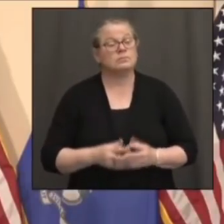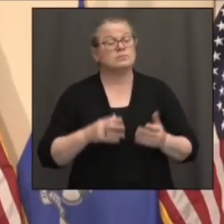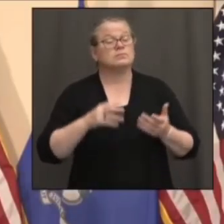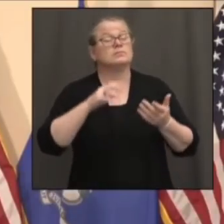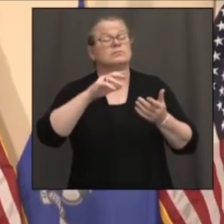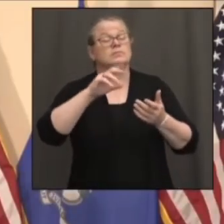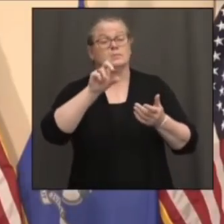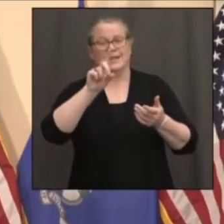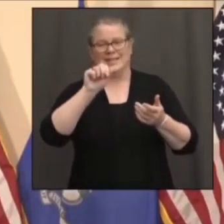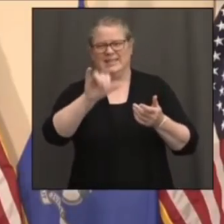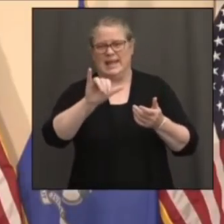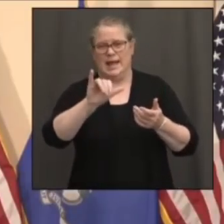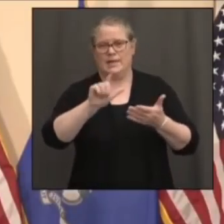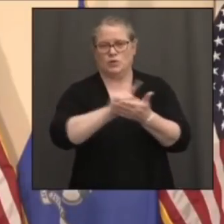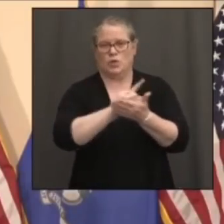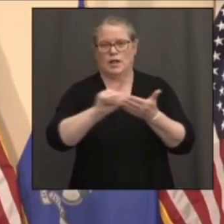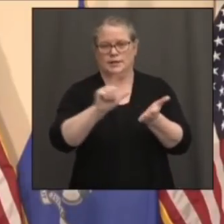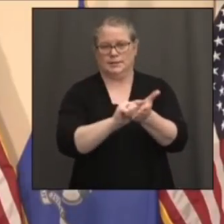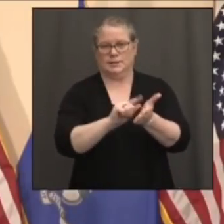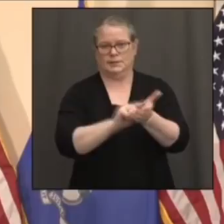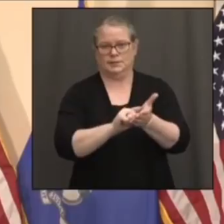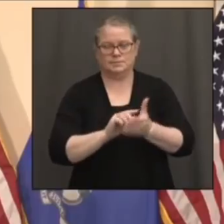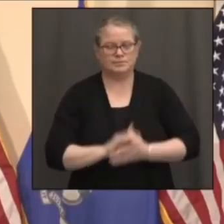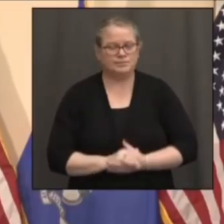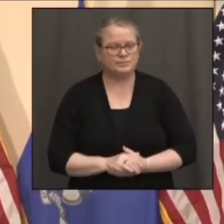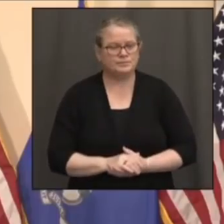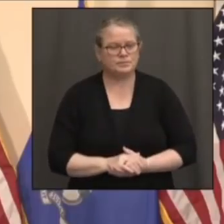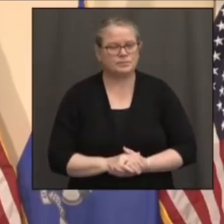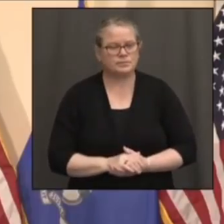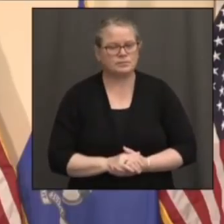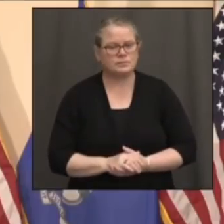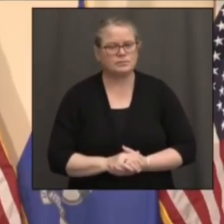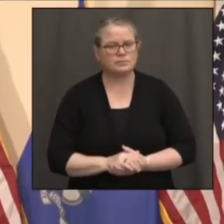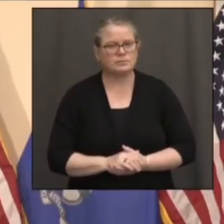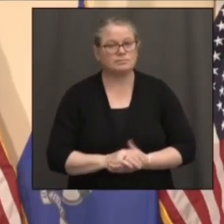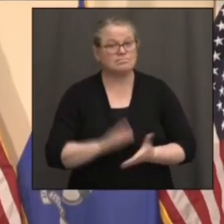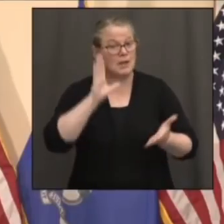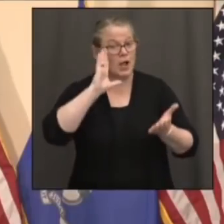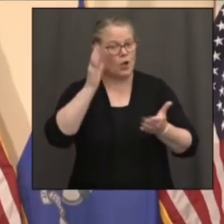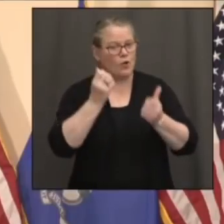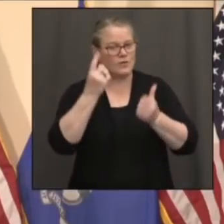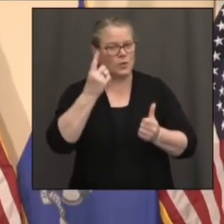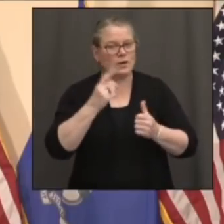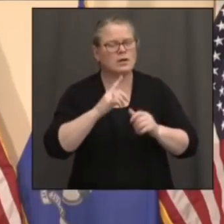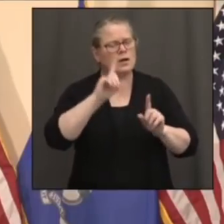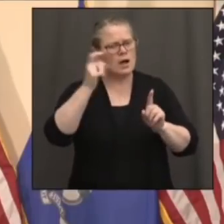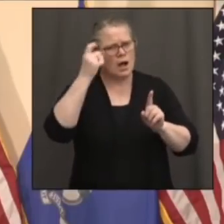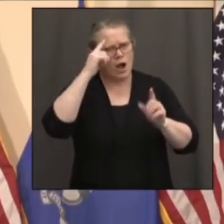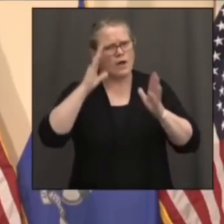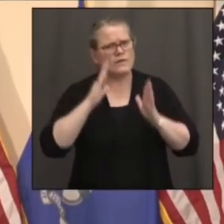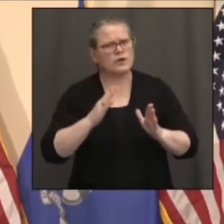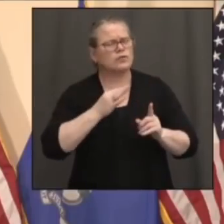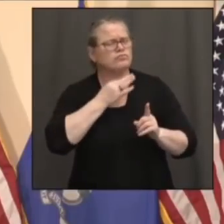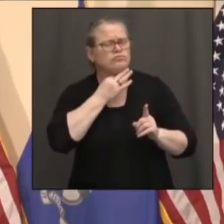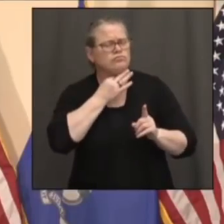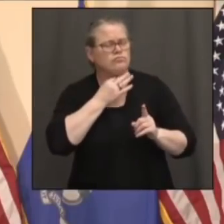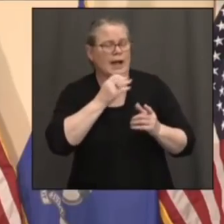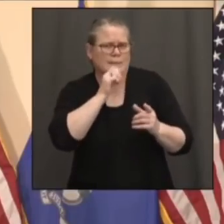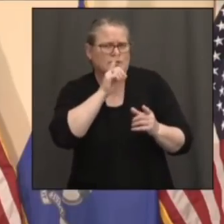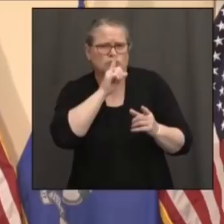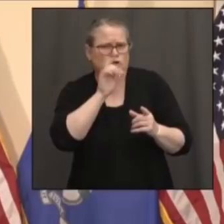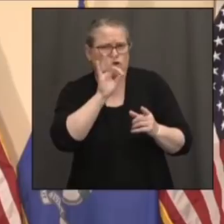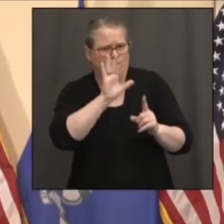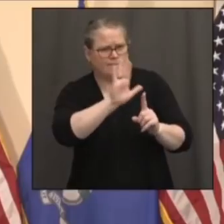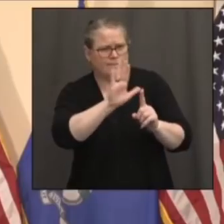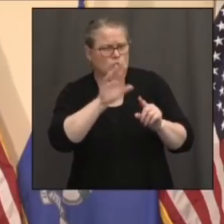Hi, everyone. Governor, I'm not sure how closely you're monitoring this, but have you noticed a lot of restaurants and entertainment